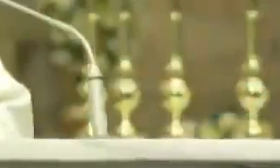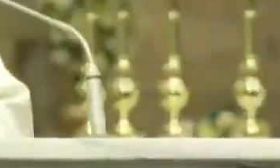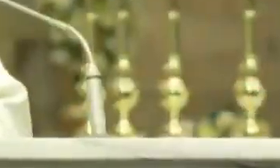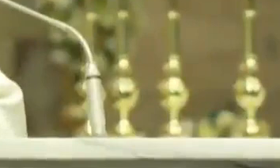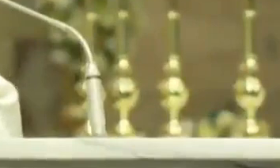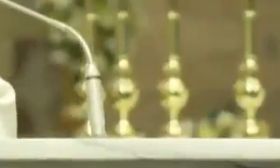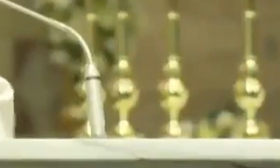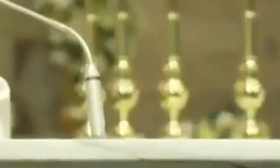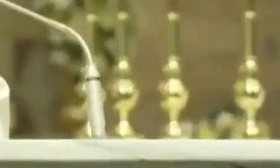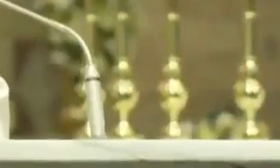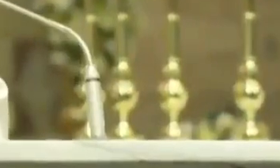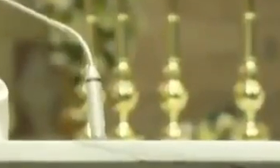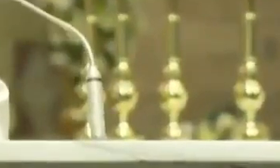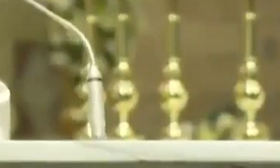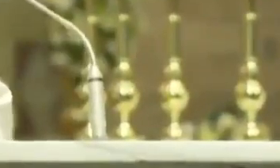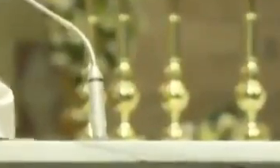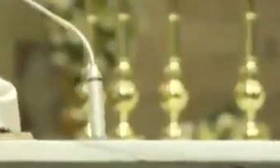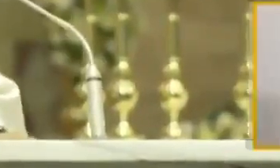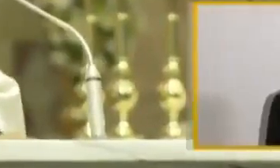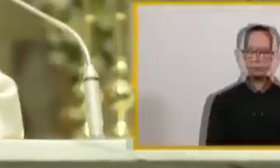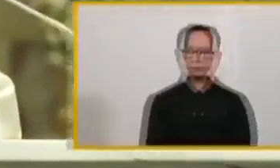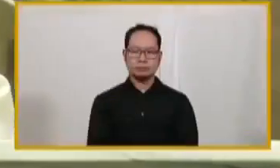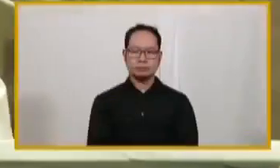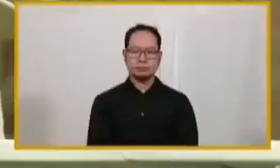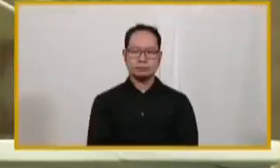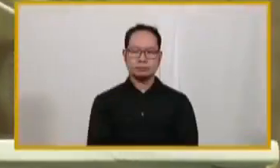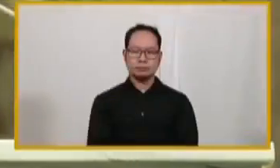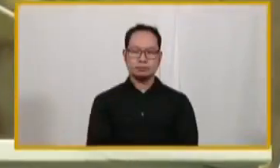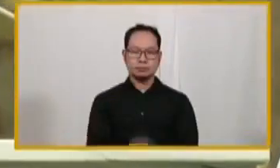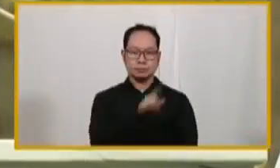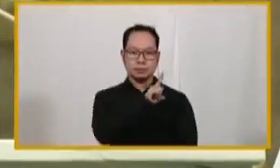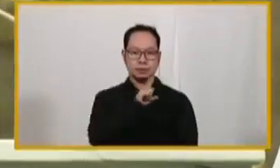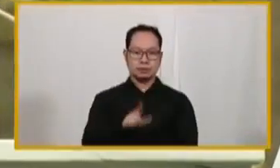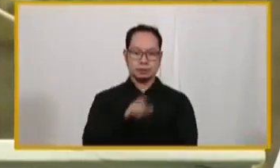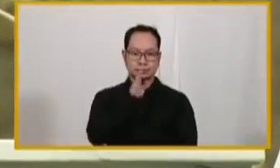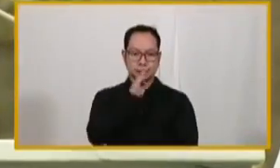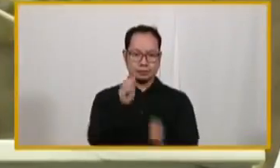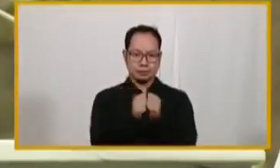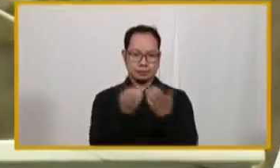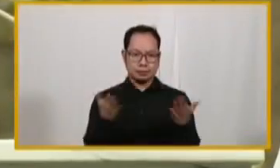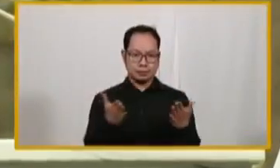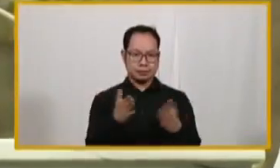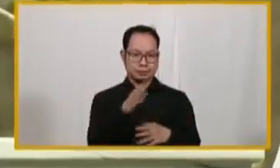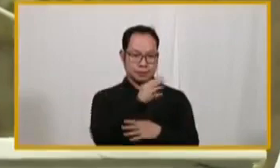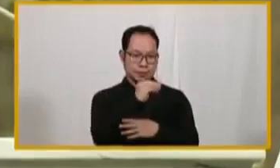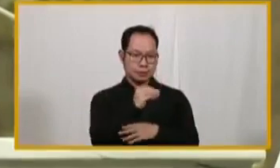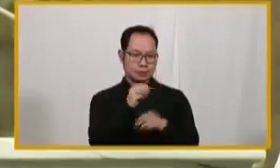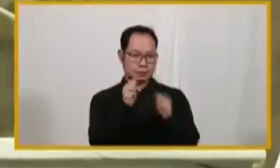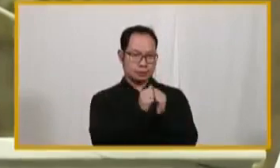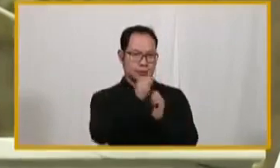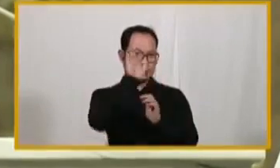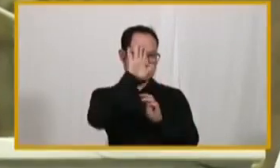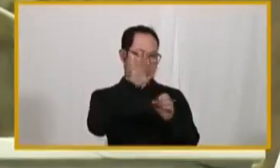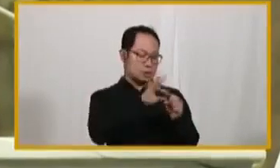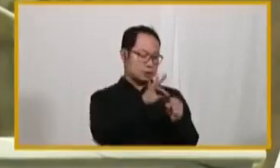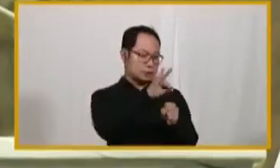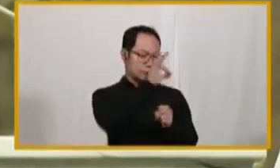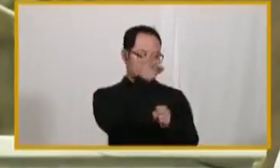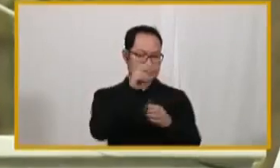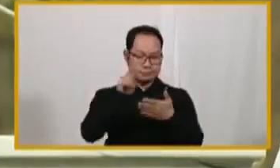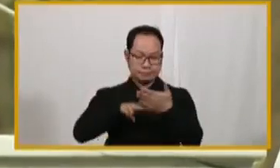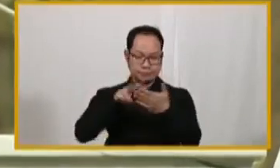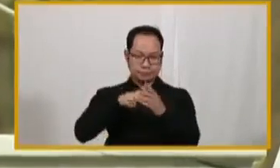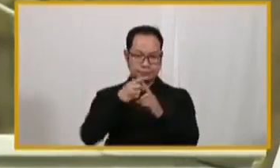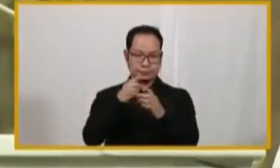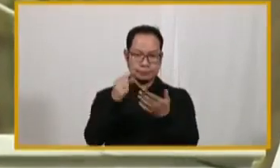The Lord be with you. and with your spirit. A reading from